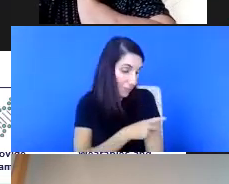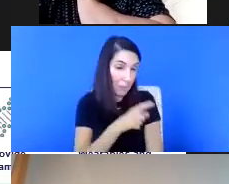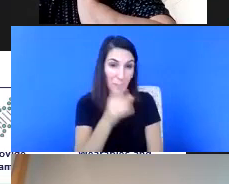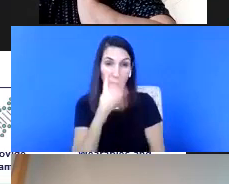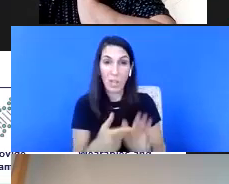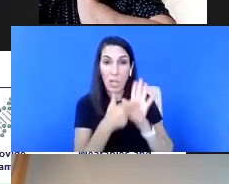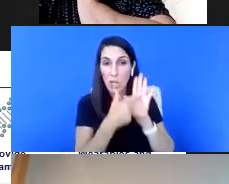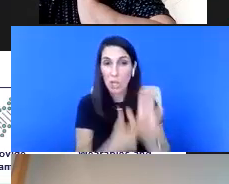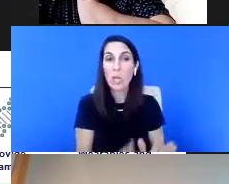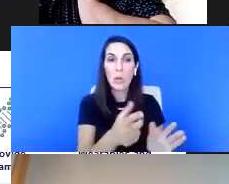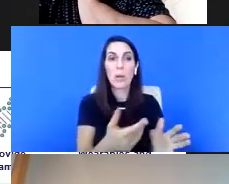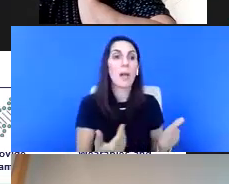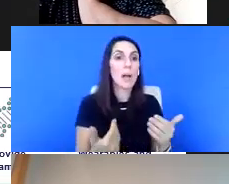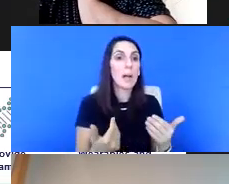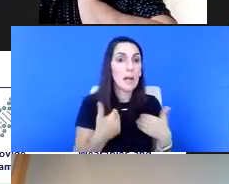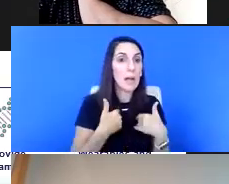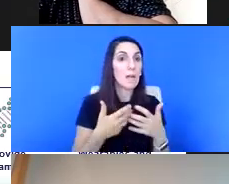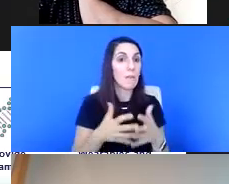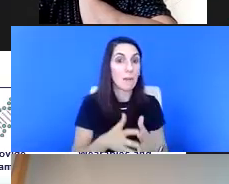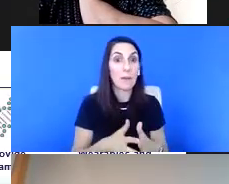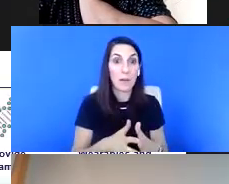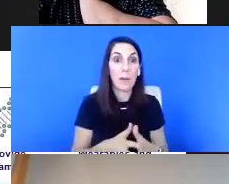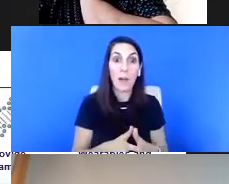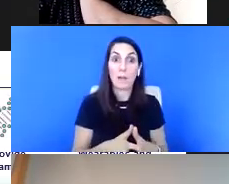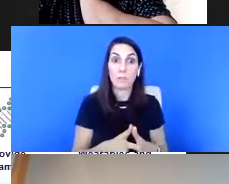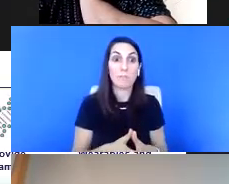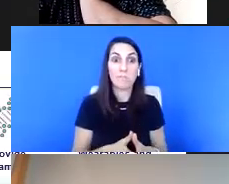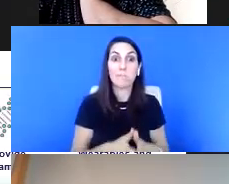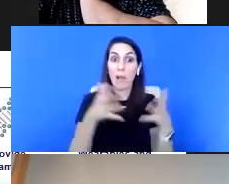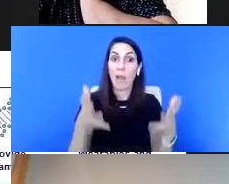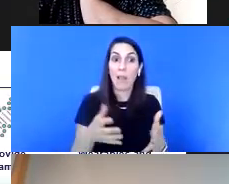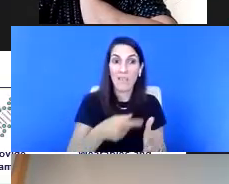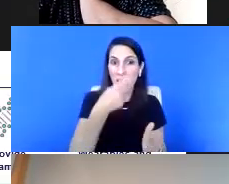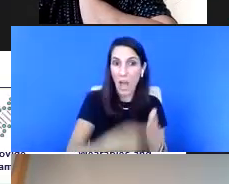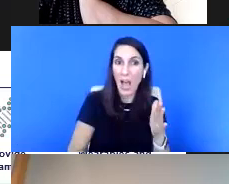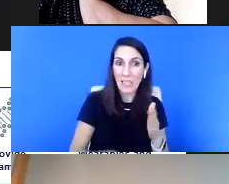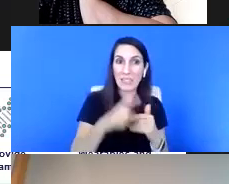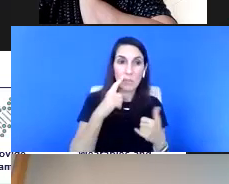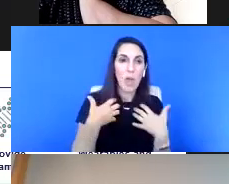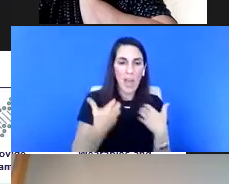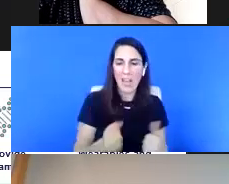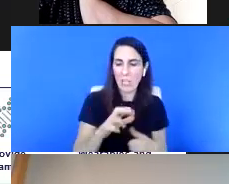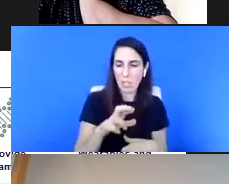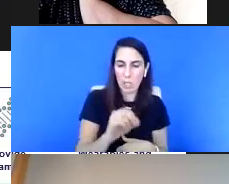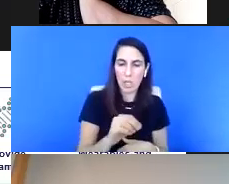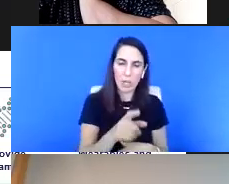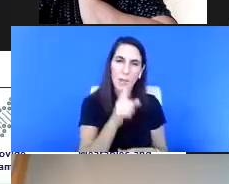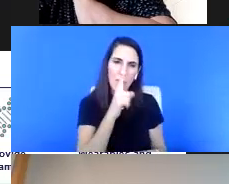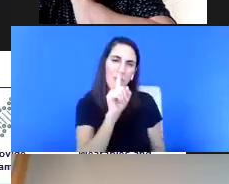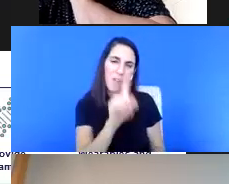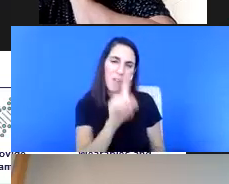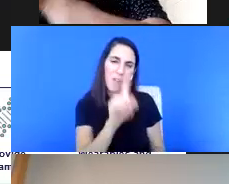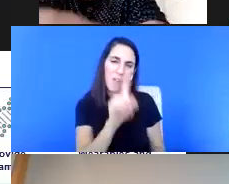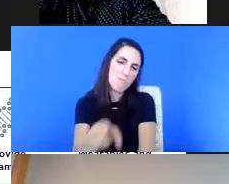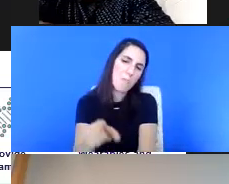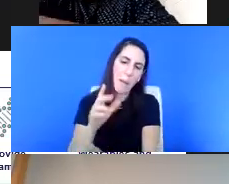shows that there are some big costs for imprecise medicine. The cost is that healthcare is often targeted to the average patient and